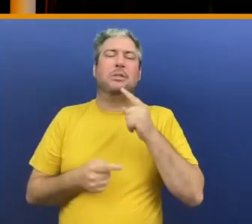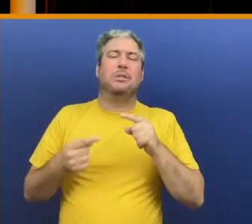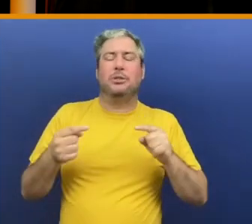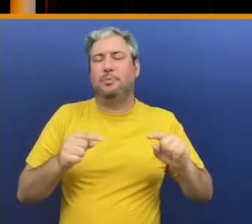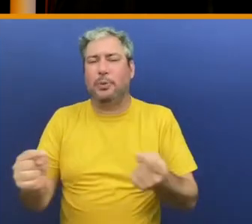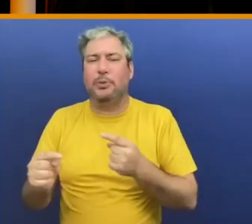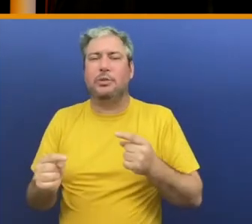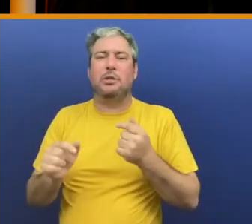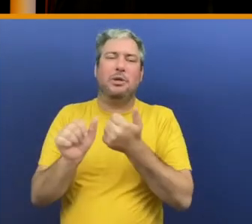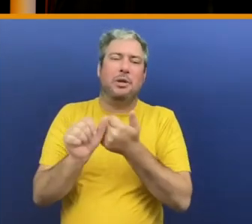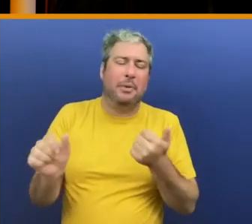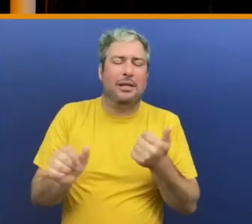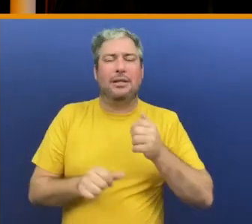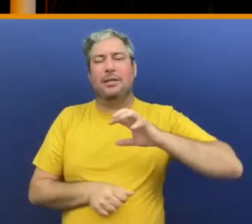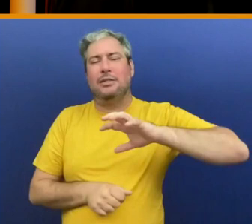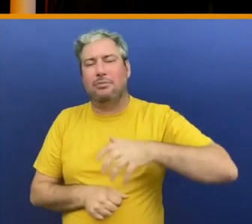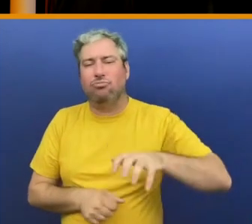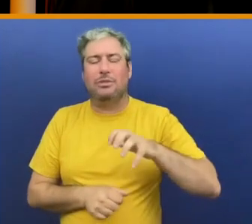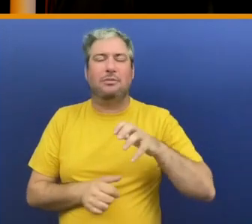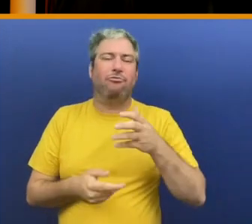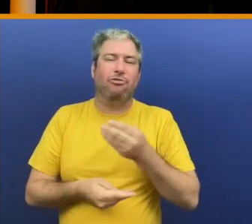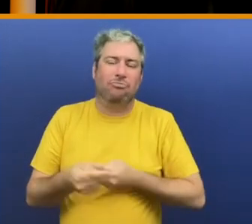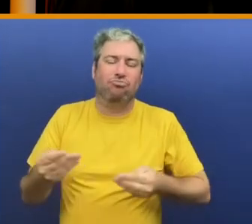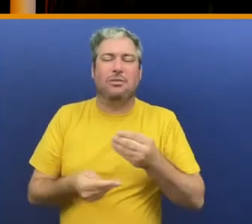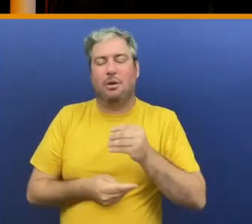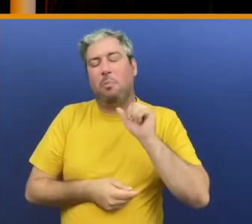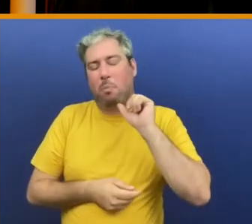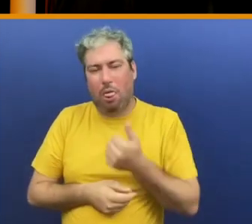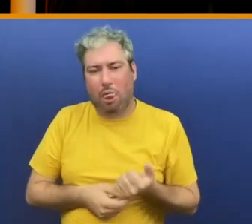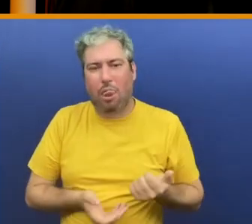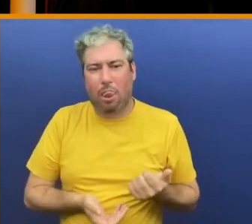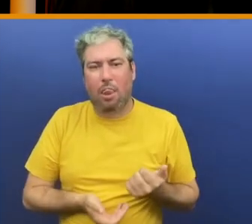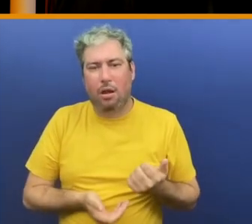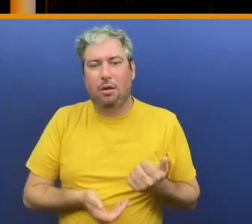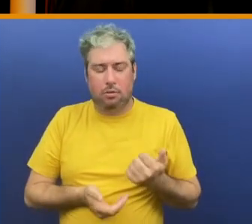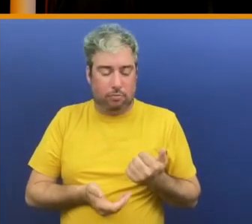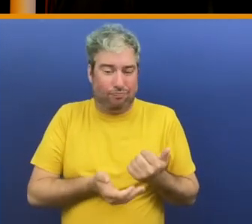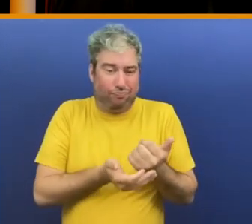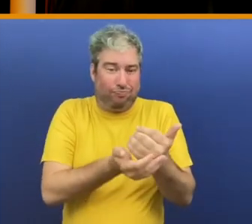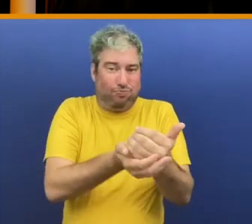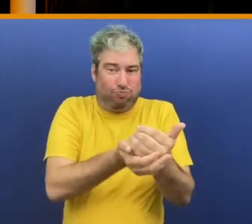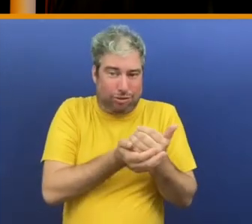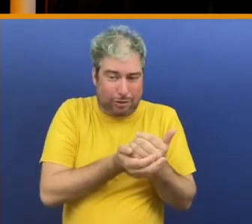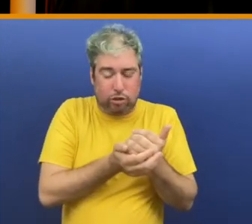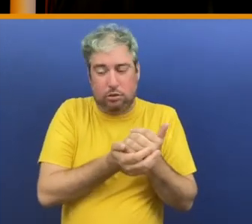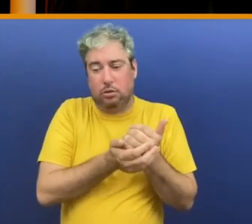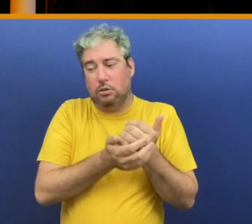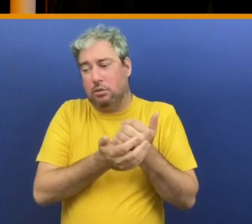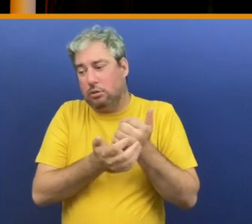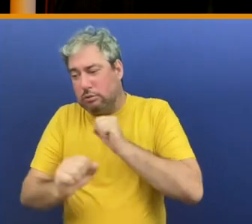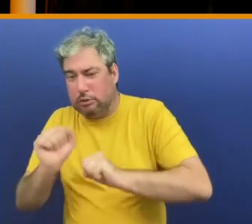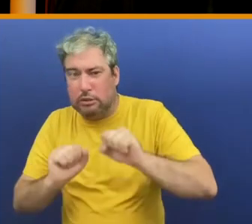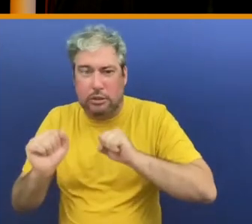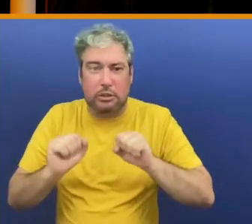these are protectionist measures or whether they're justified on human health grounds. Australia has been criticised, for